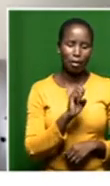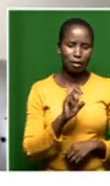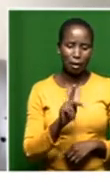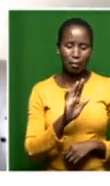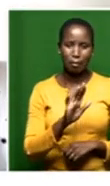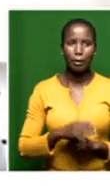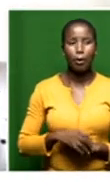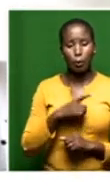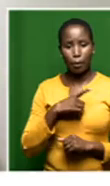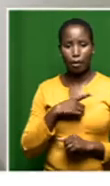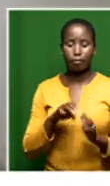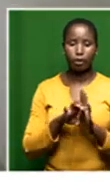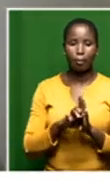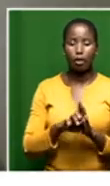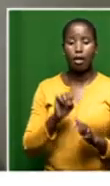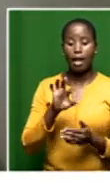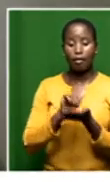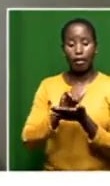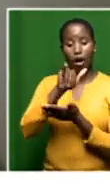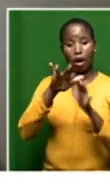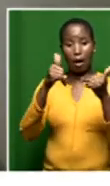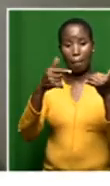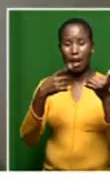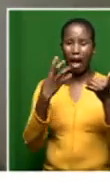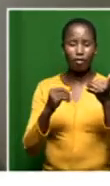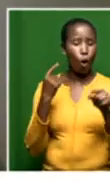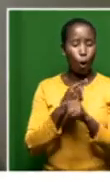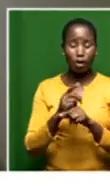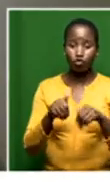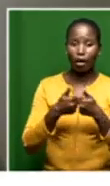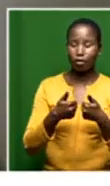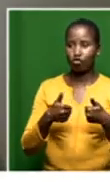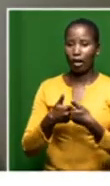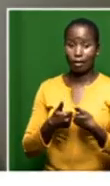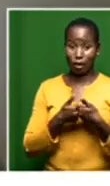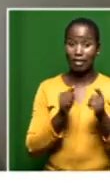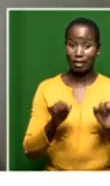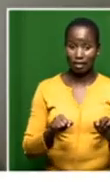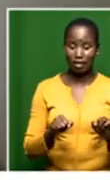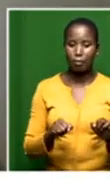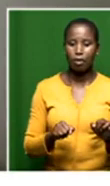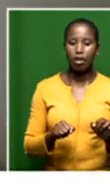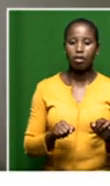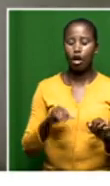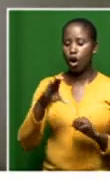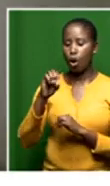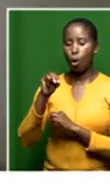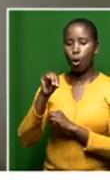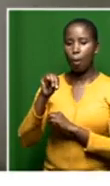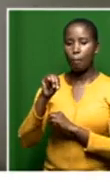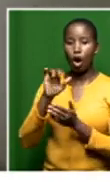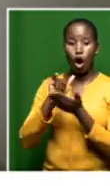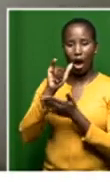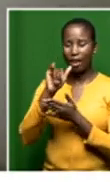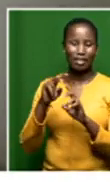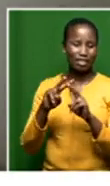if the airlines experience incidences all the time, actually, and Comair was no different. And this is the reason